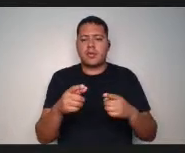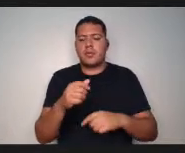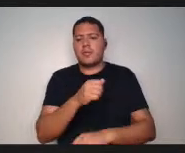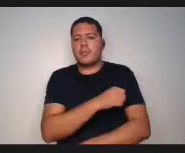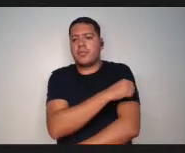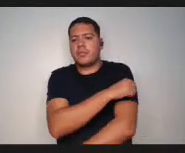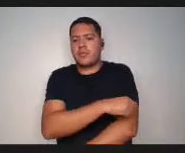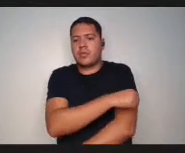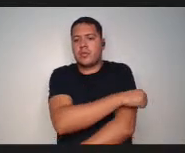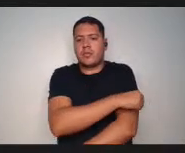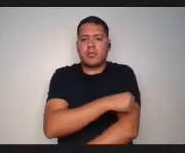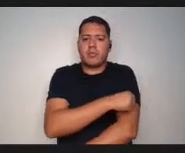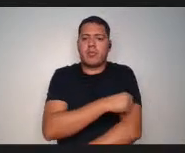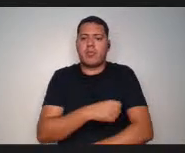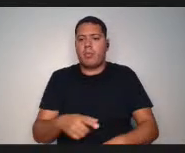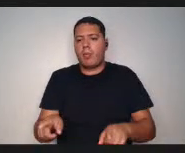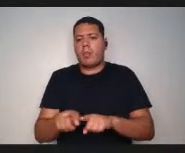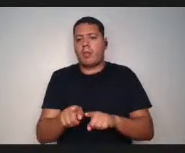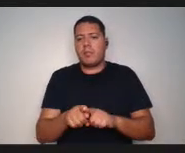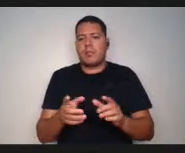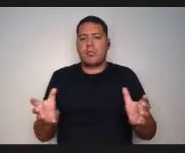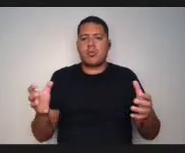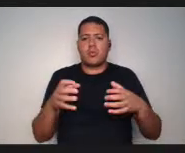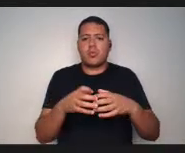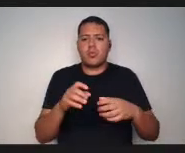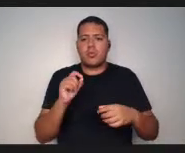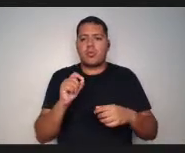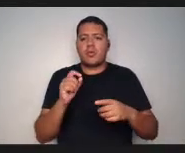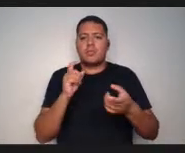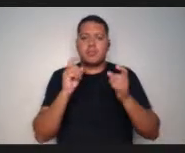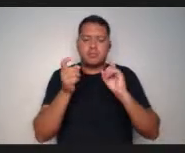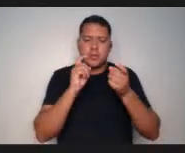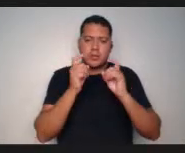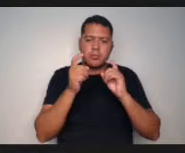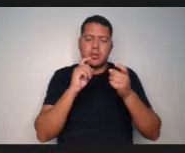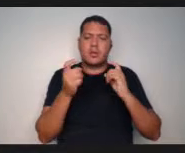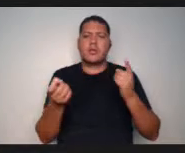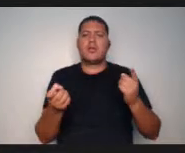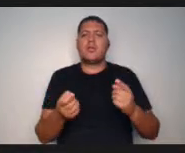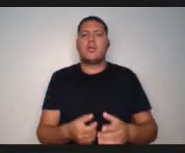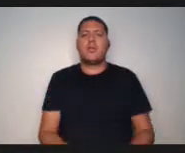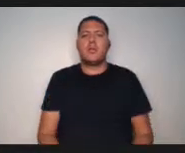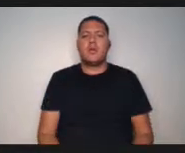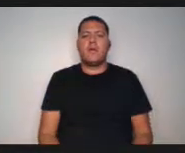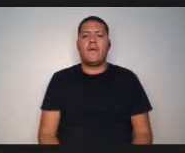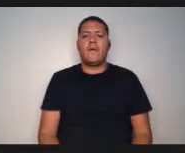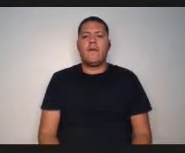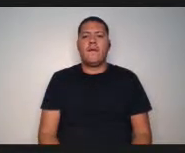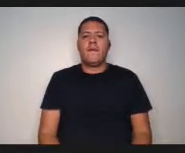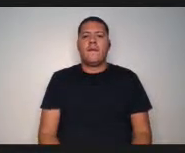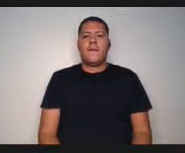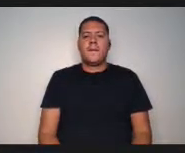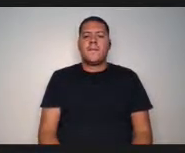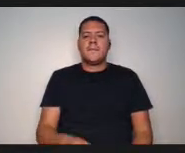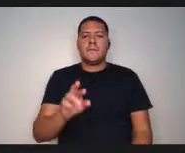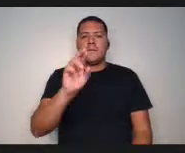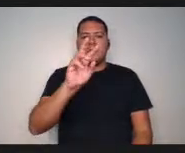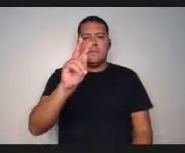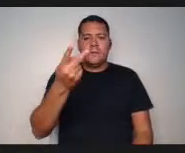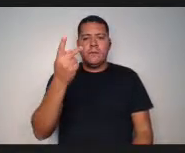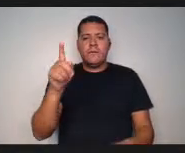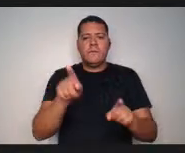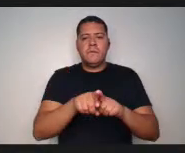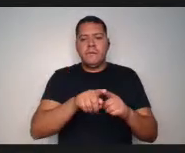administration, HR, and also local union representation. This intervention team gave feedback